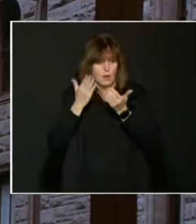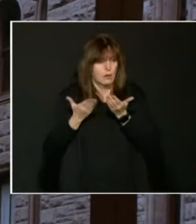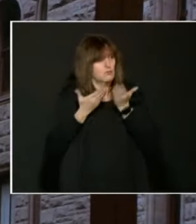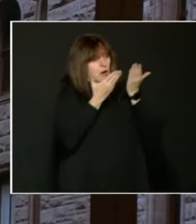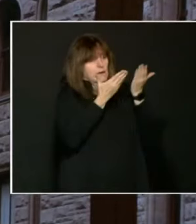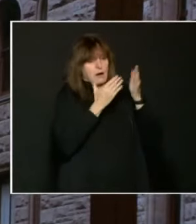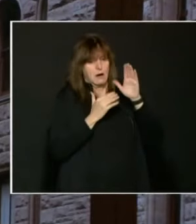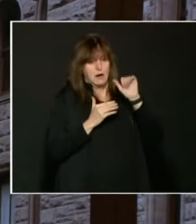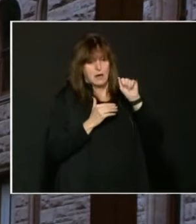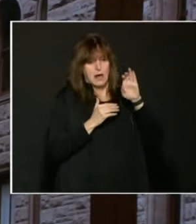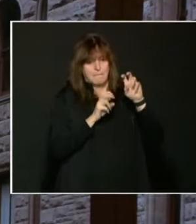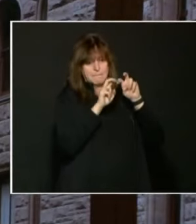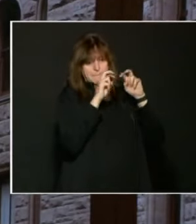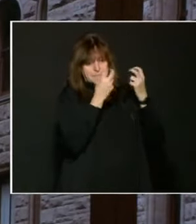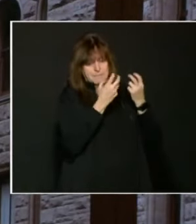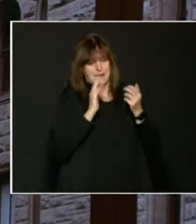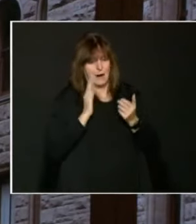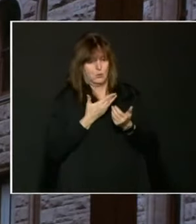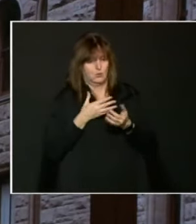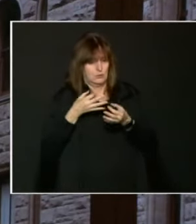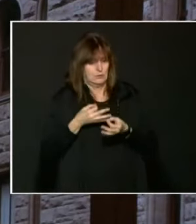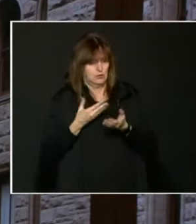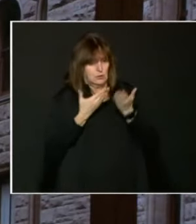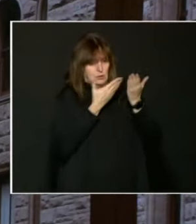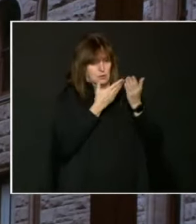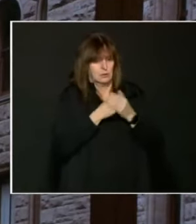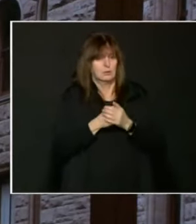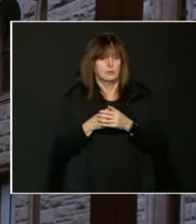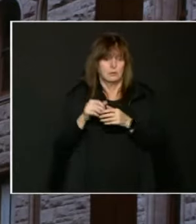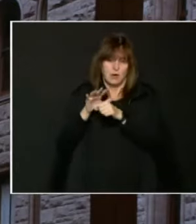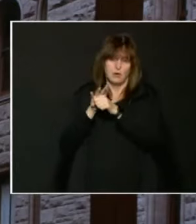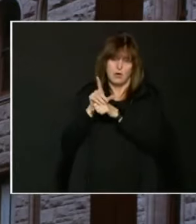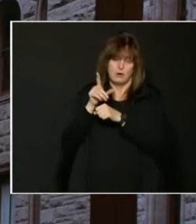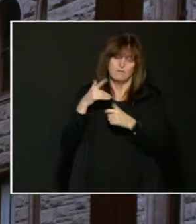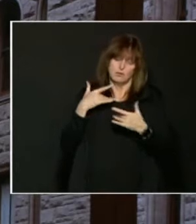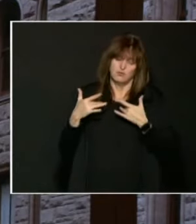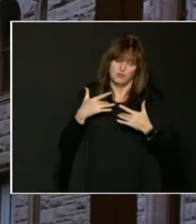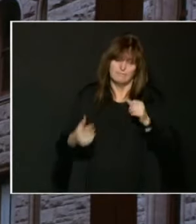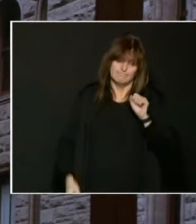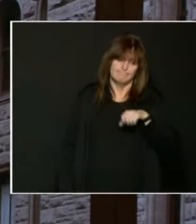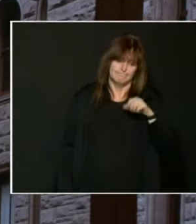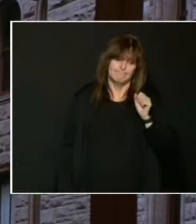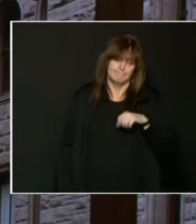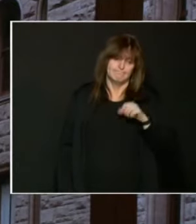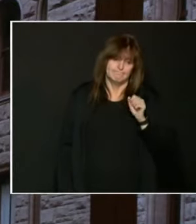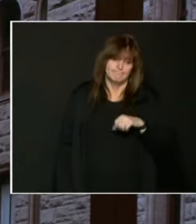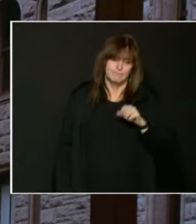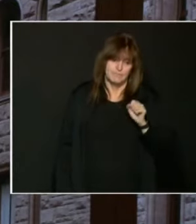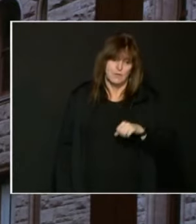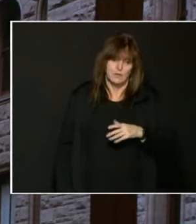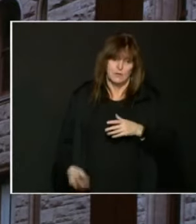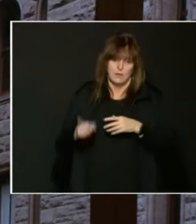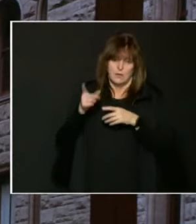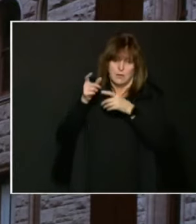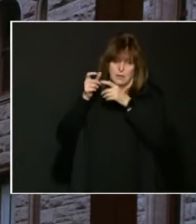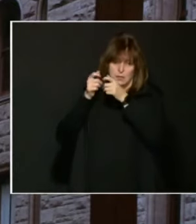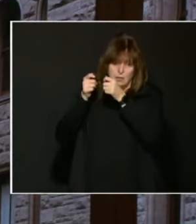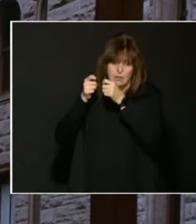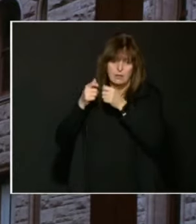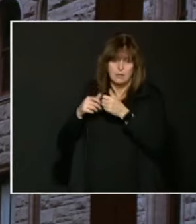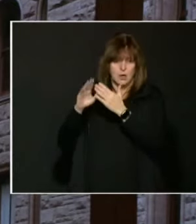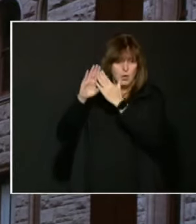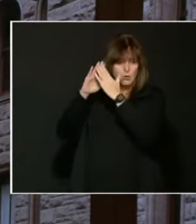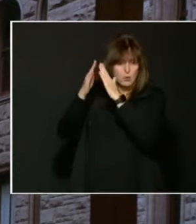certainly it is an area of concern, and how to control that there, because not only the community, but it is a hub at times